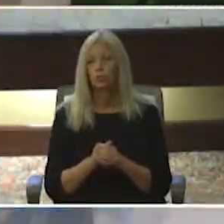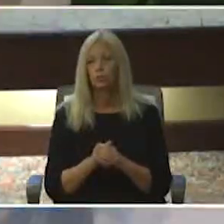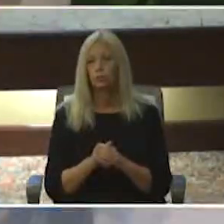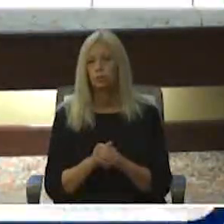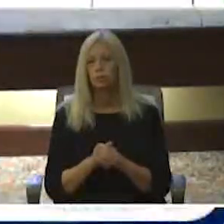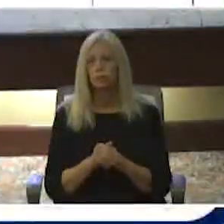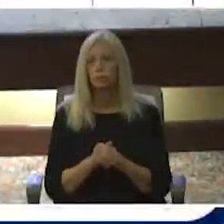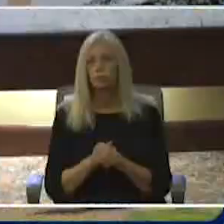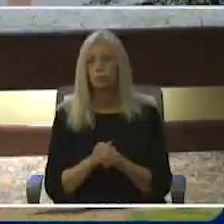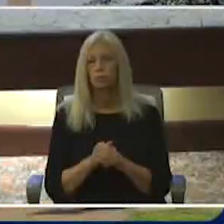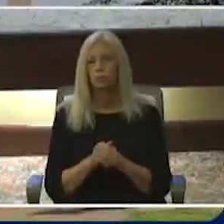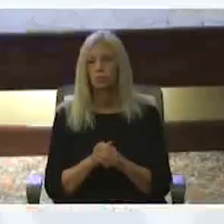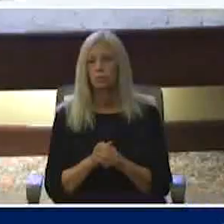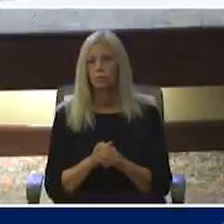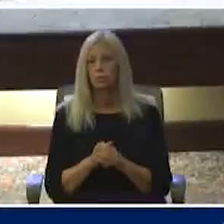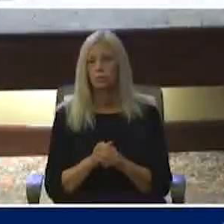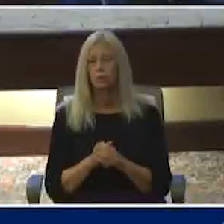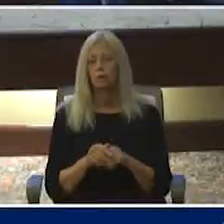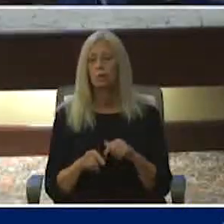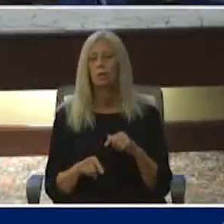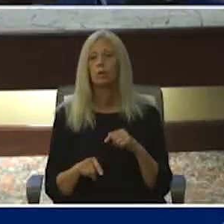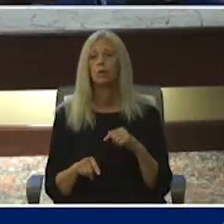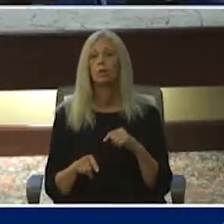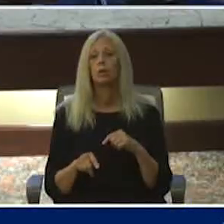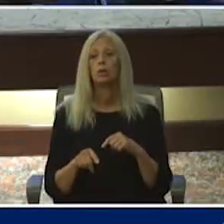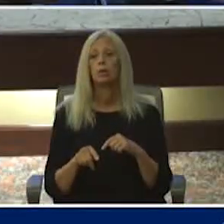Okay, moving back.